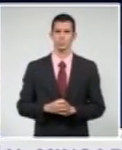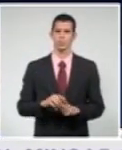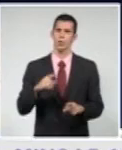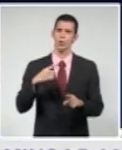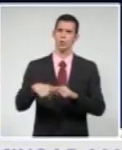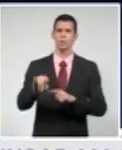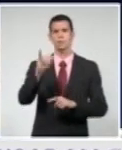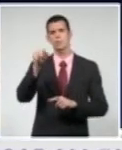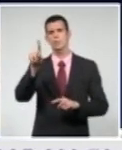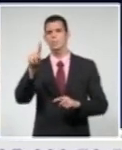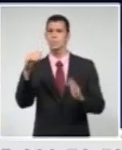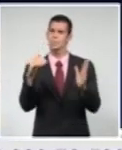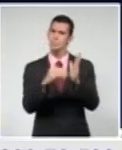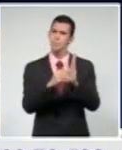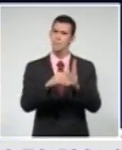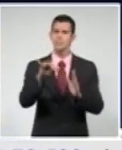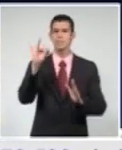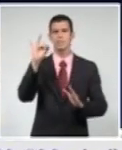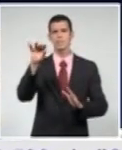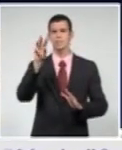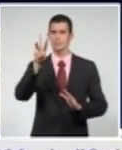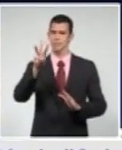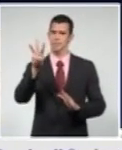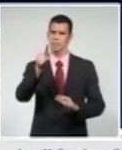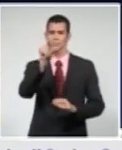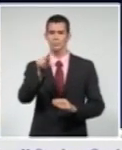3,804,803 positive cases and